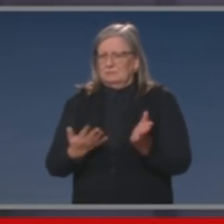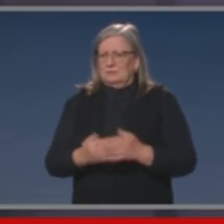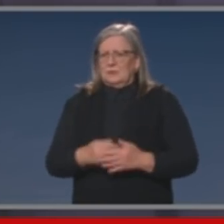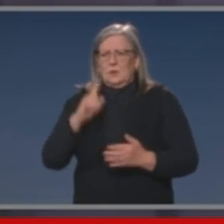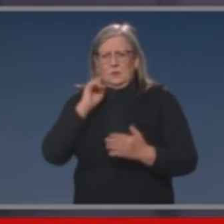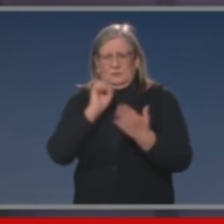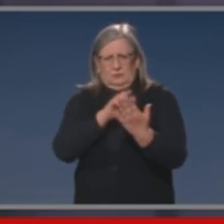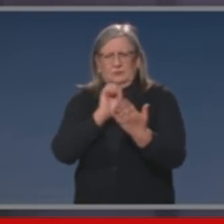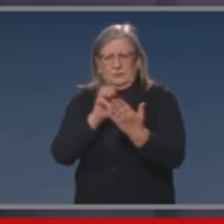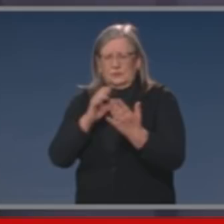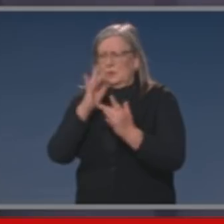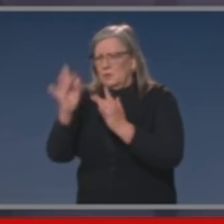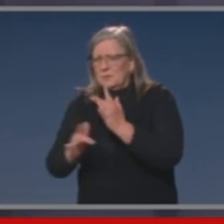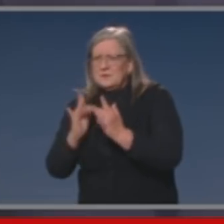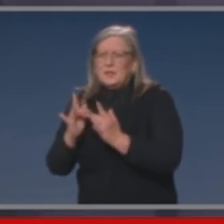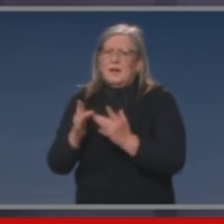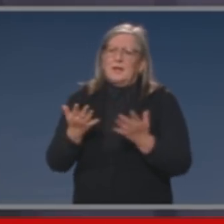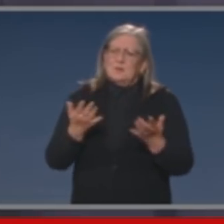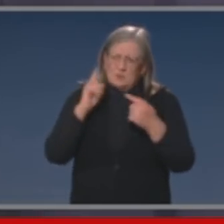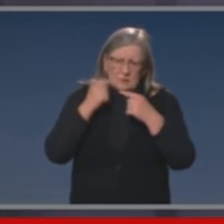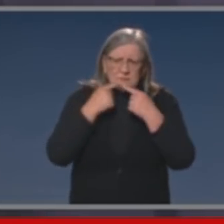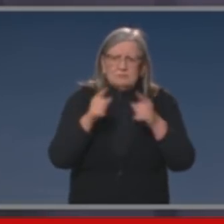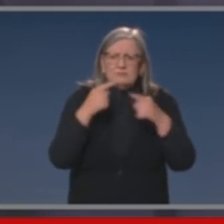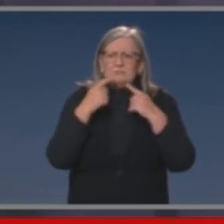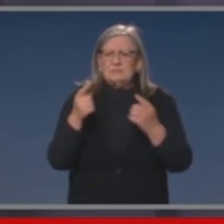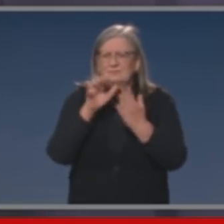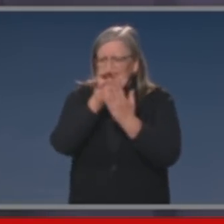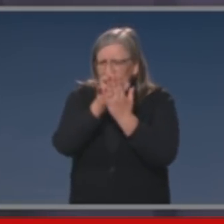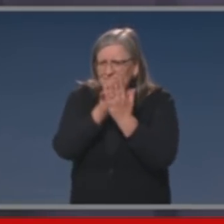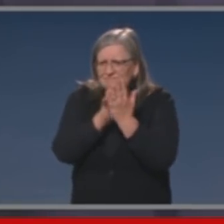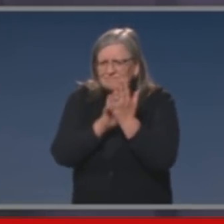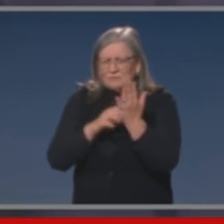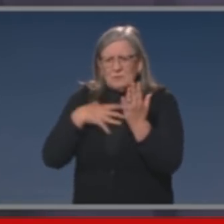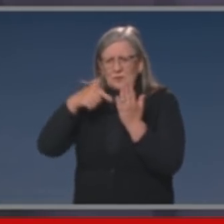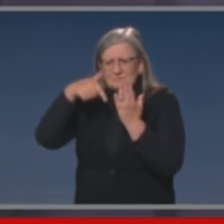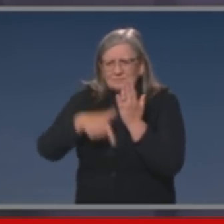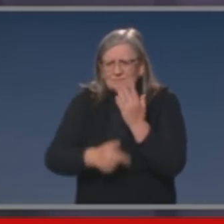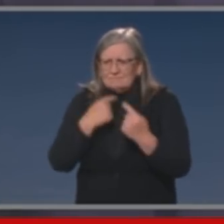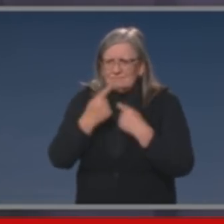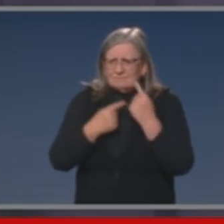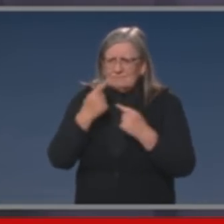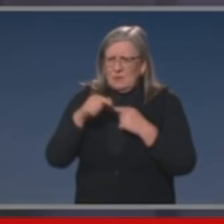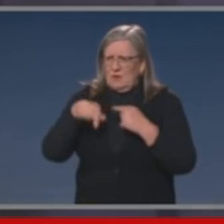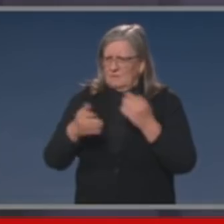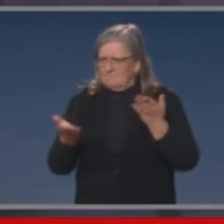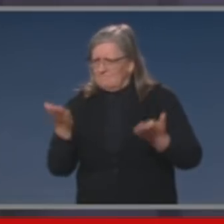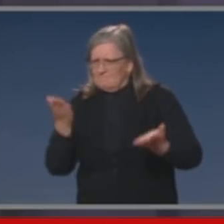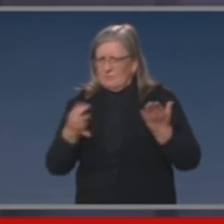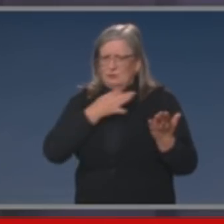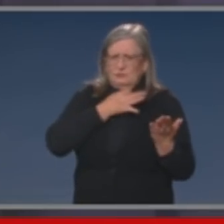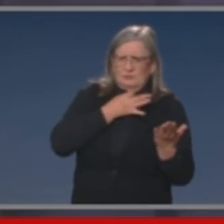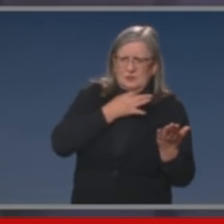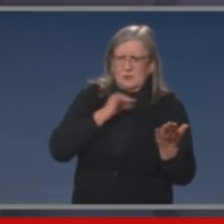about why they've made that decision. They've balanced the risk and benefit of the vaccine in the context where we